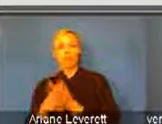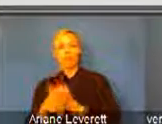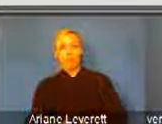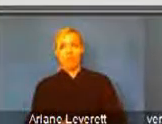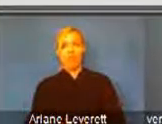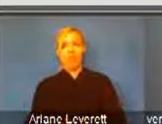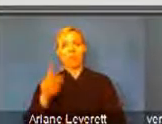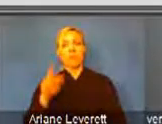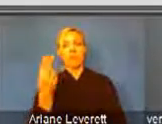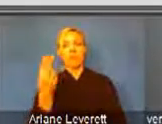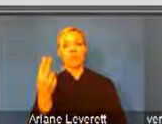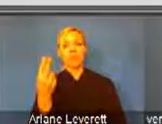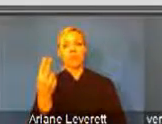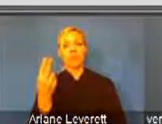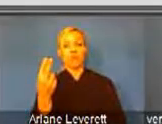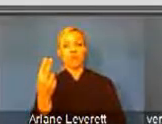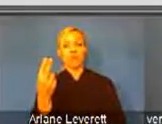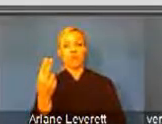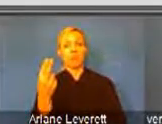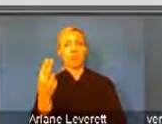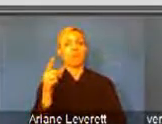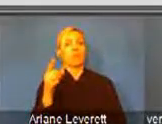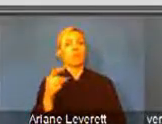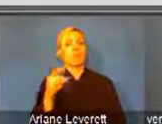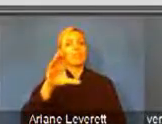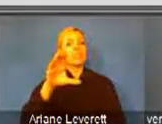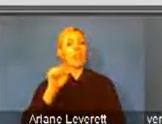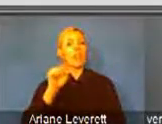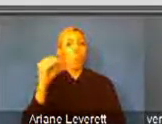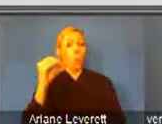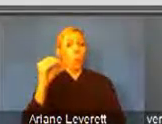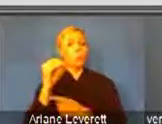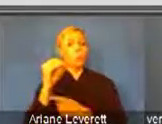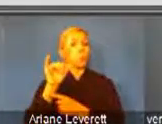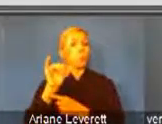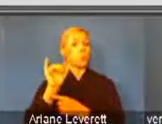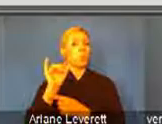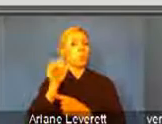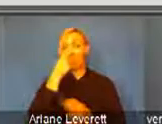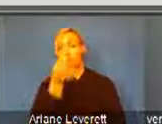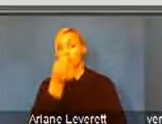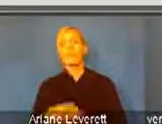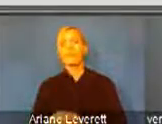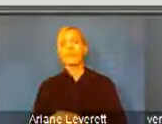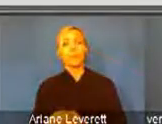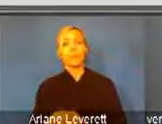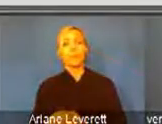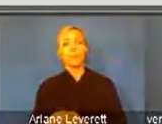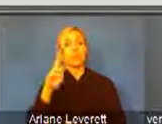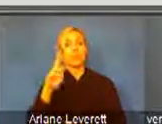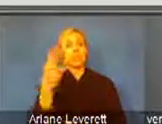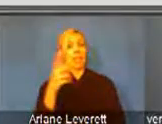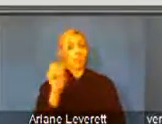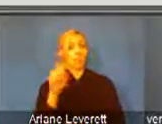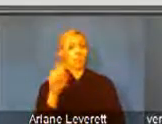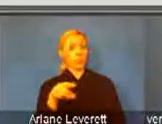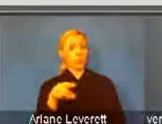the second one is civil society organizations. Yeah, very interesting. And the second question